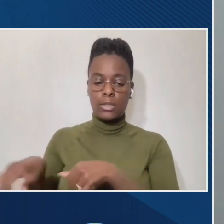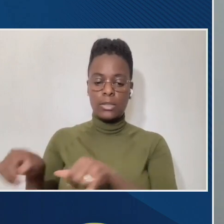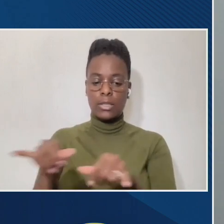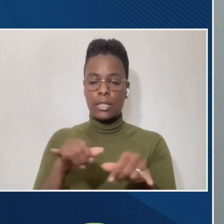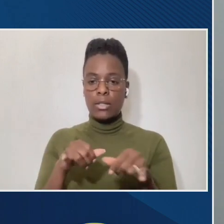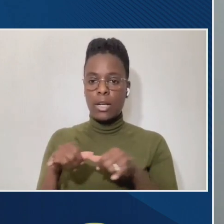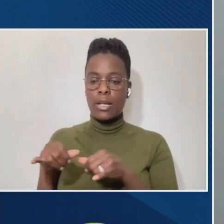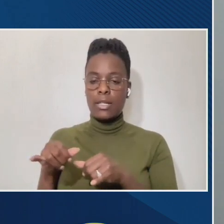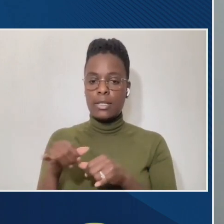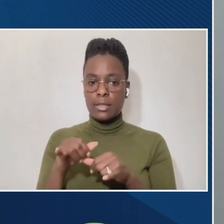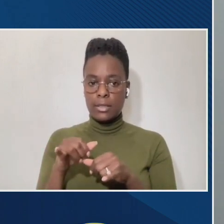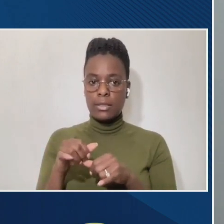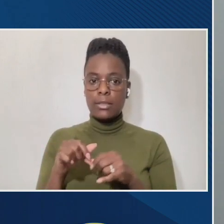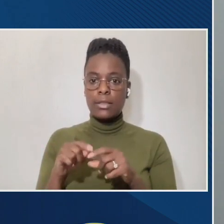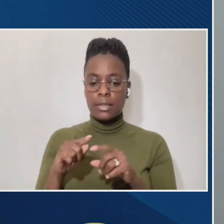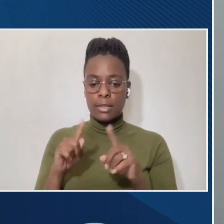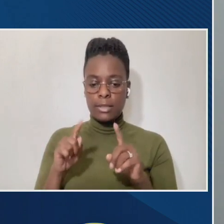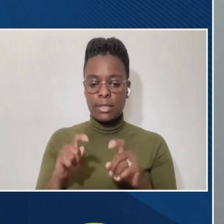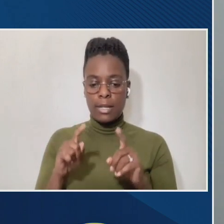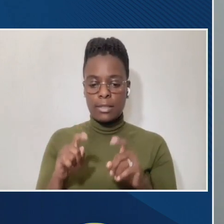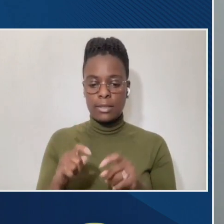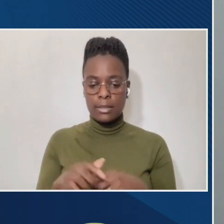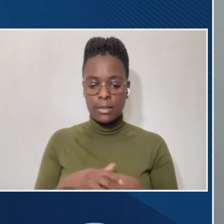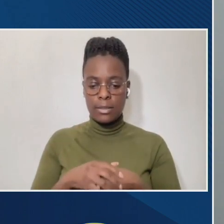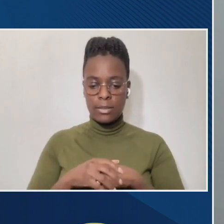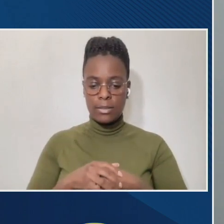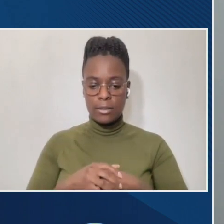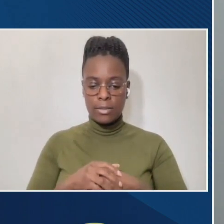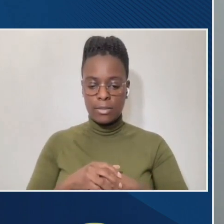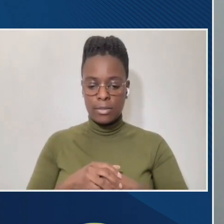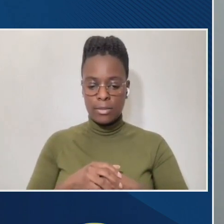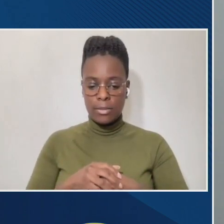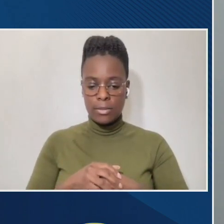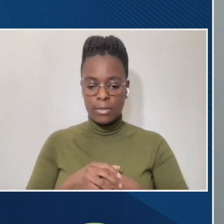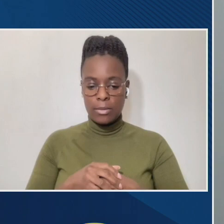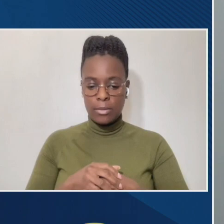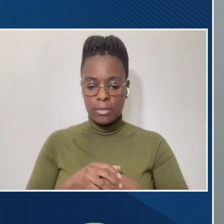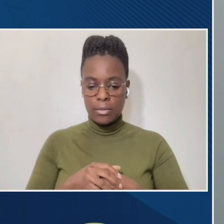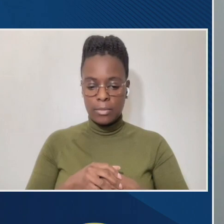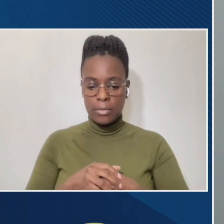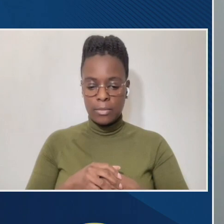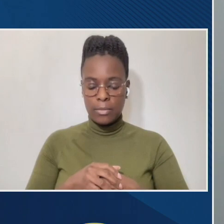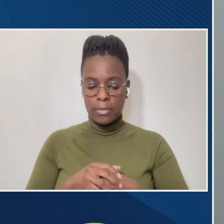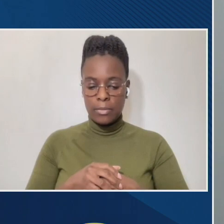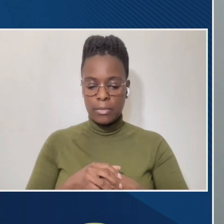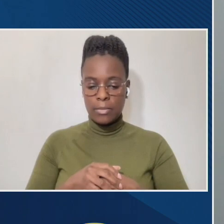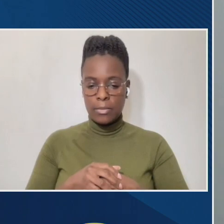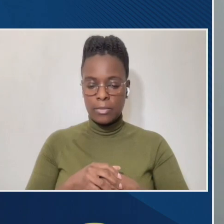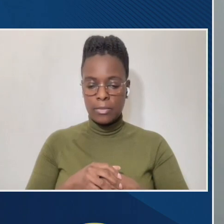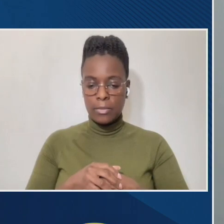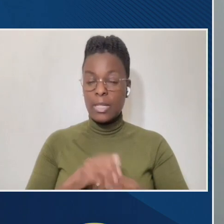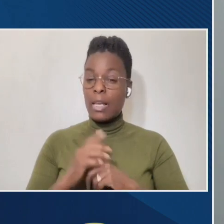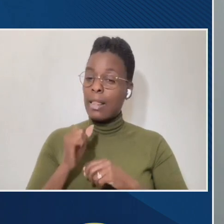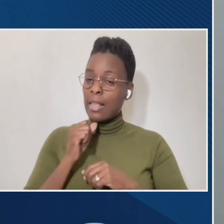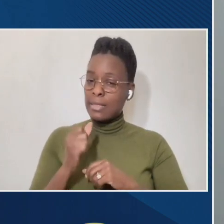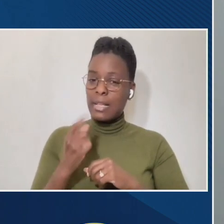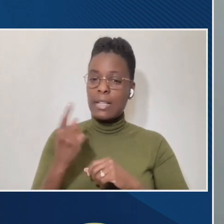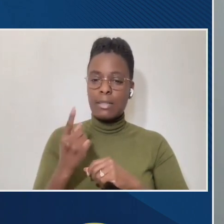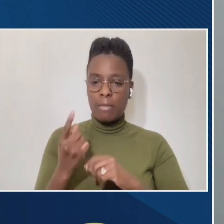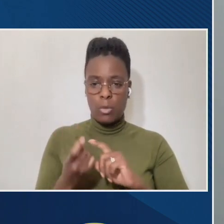the Upward Bound program does have as one of its objectives that's set out in